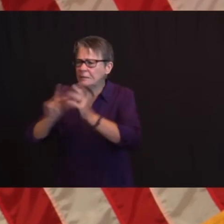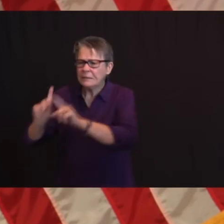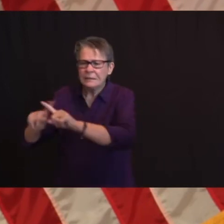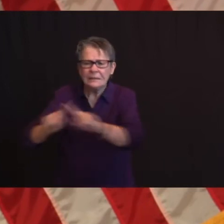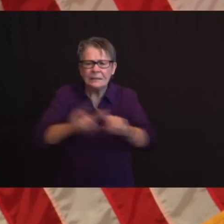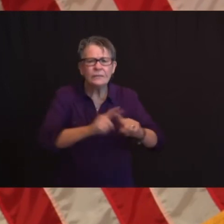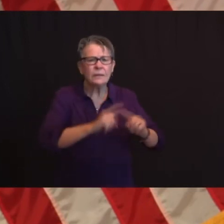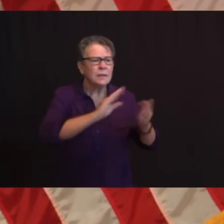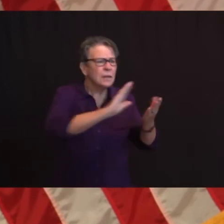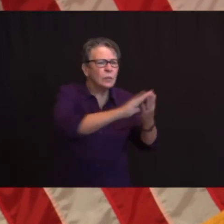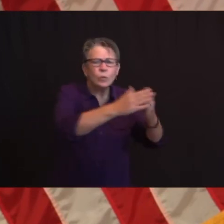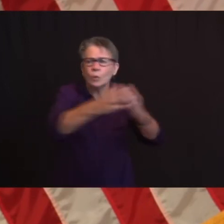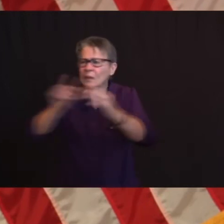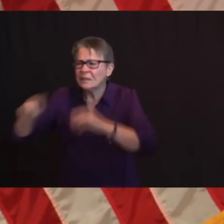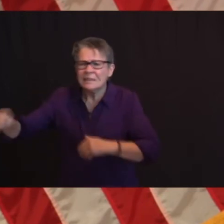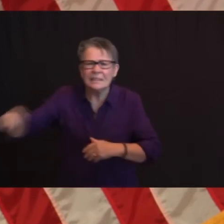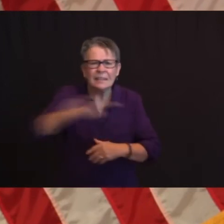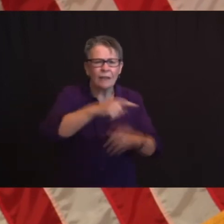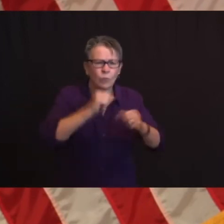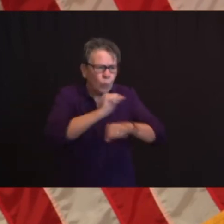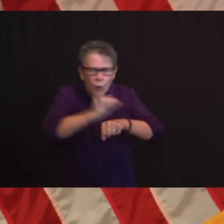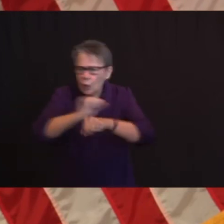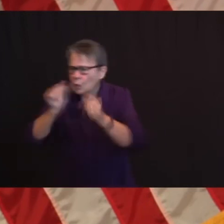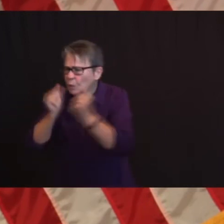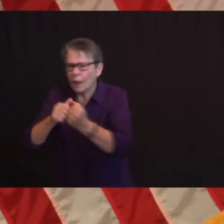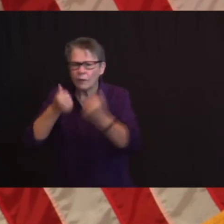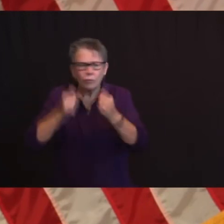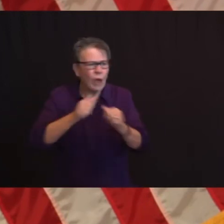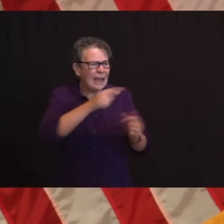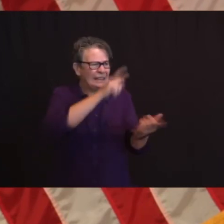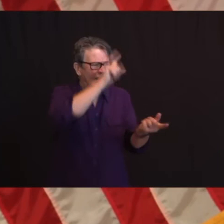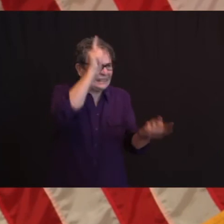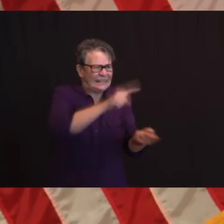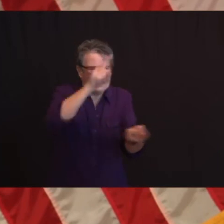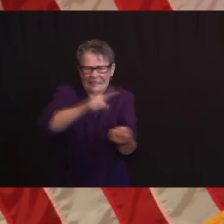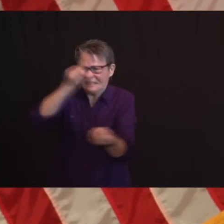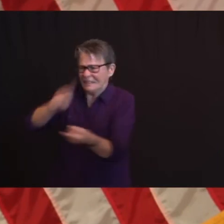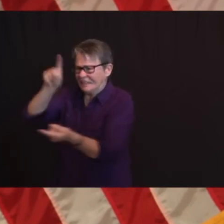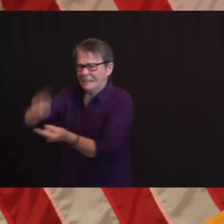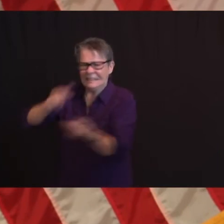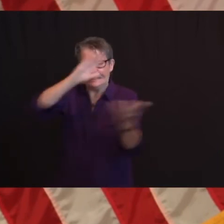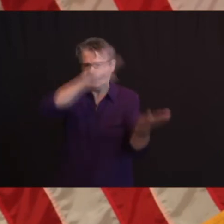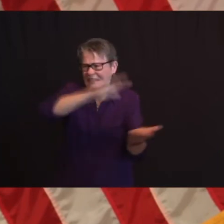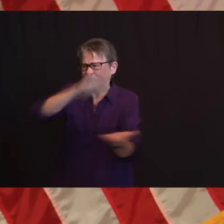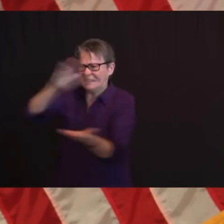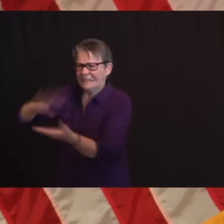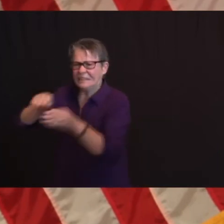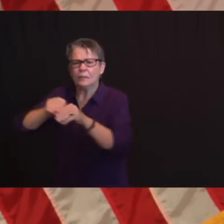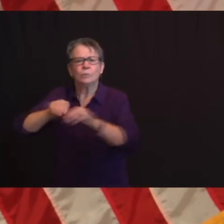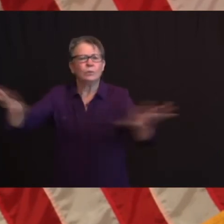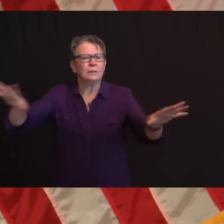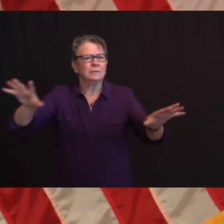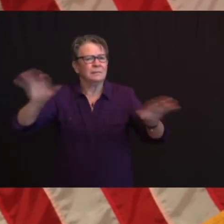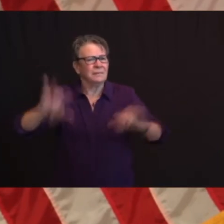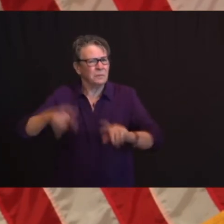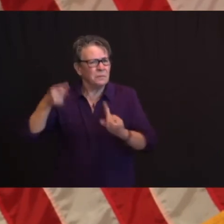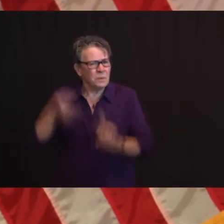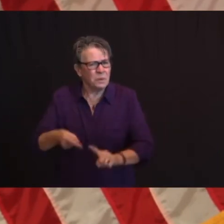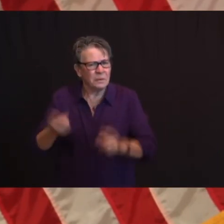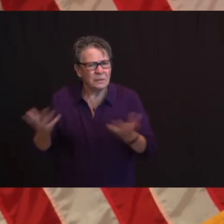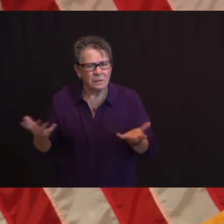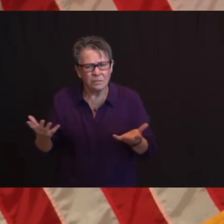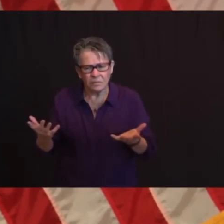reintroduced right now, because it's really, the layers of community mitigation, that constant reminder of masking